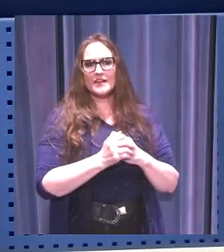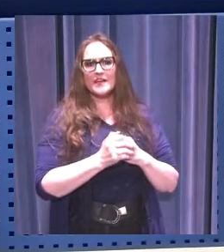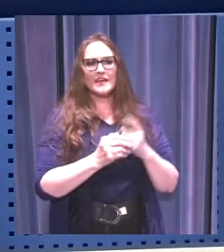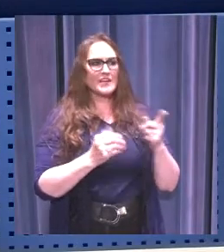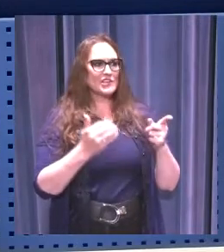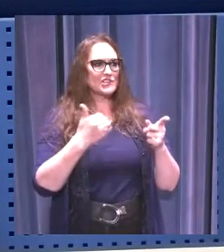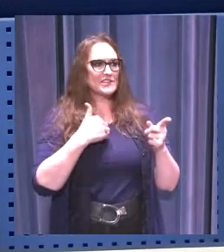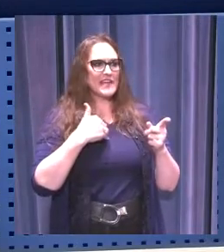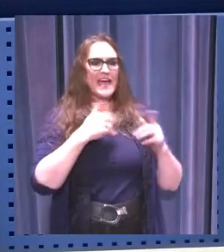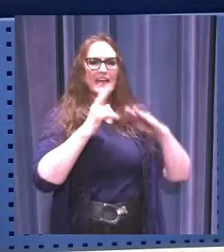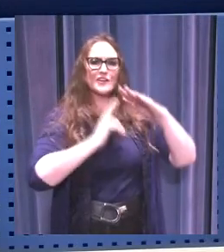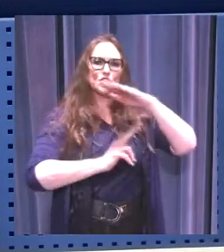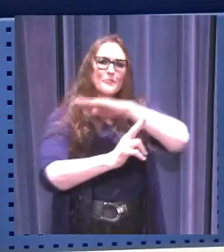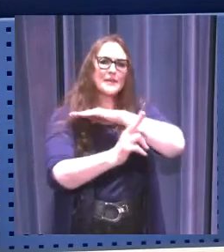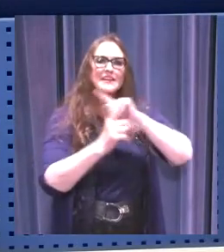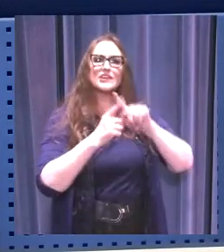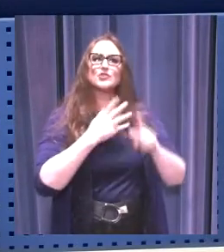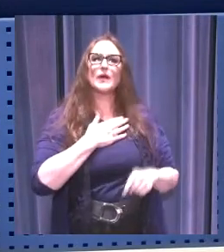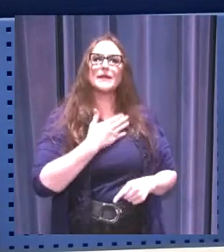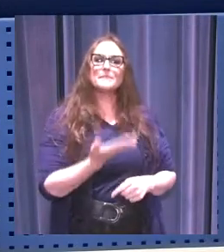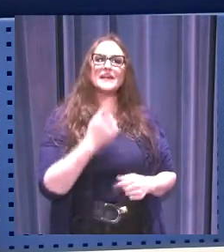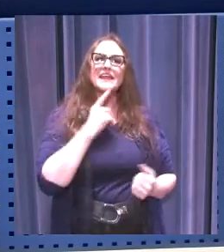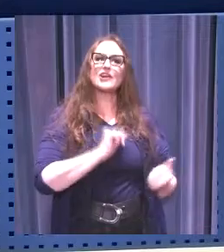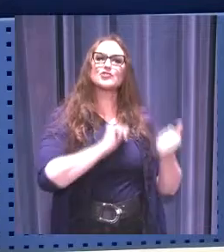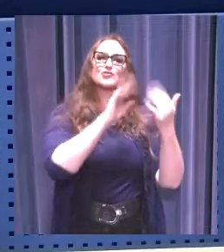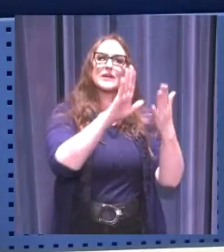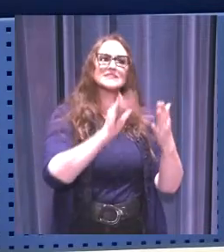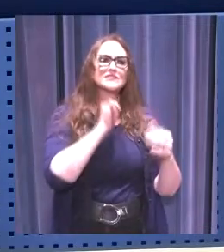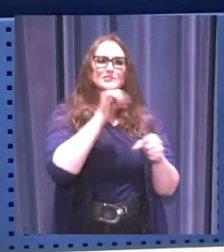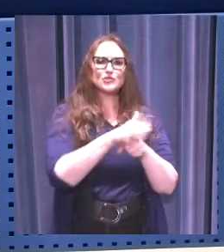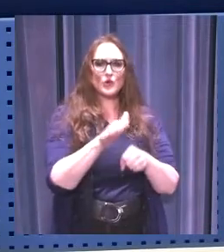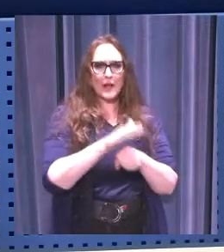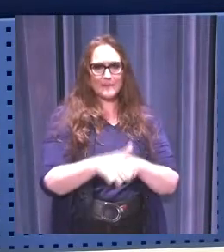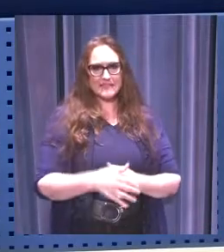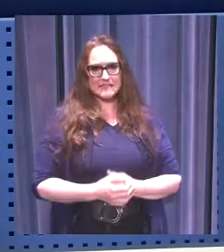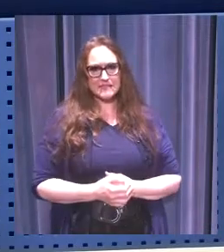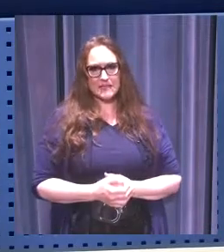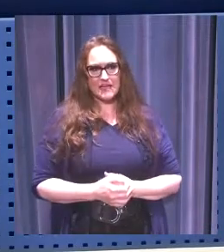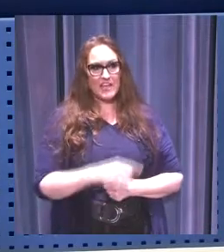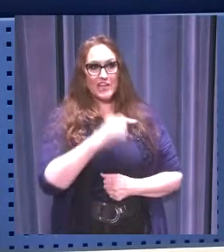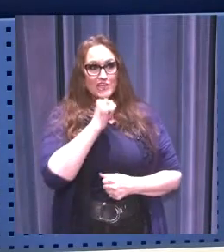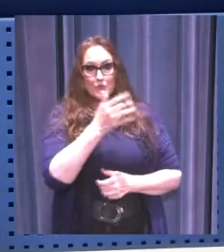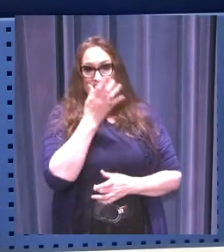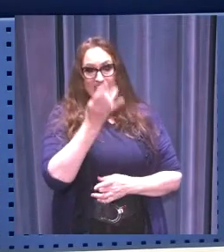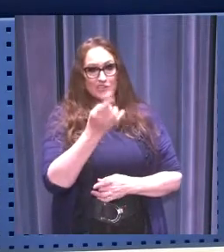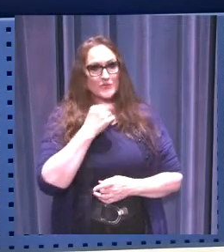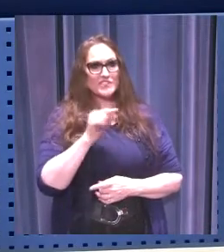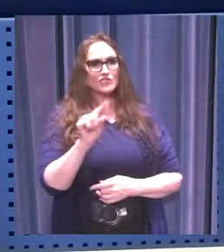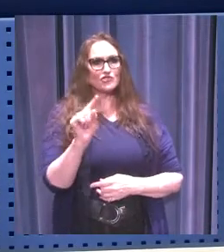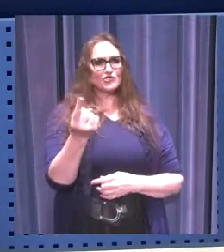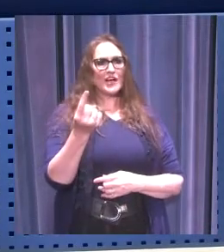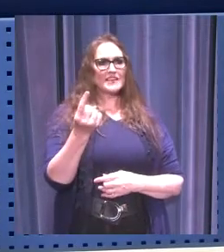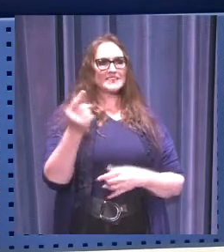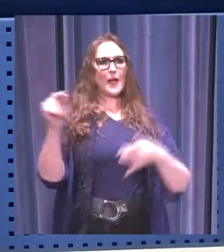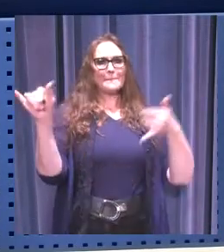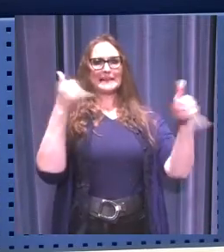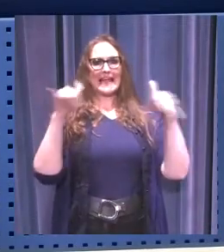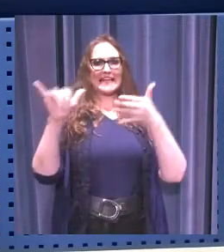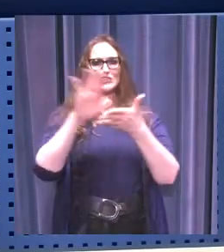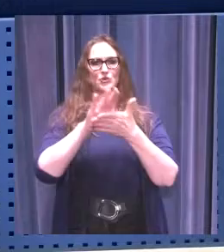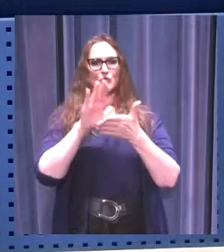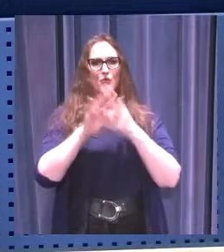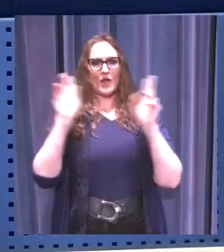had humility to admit and address her shortcomings. She wasn't interested in just playing